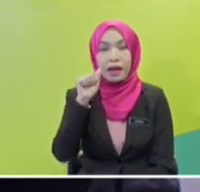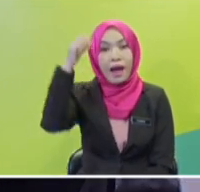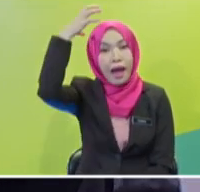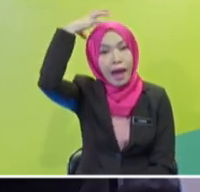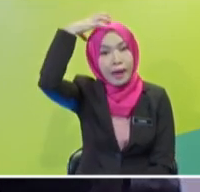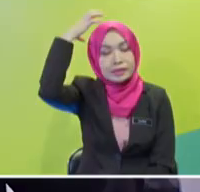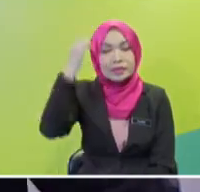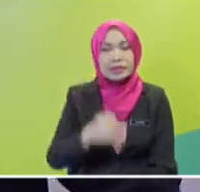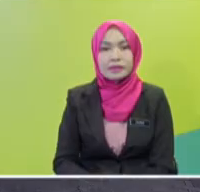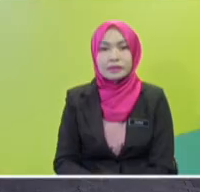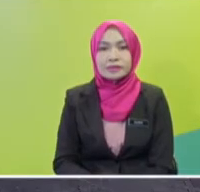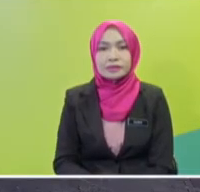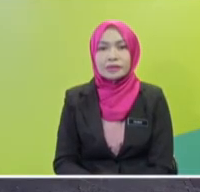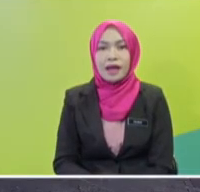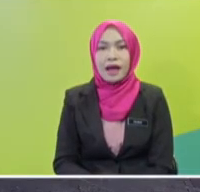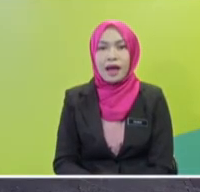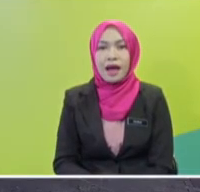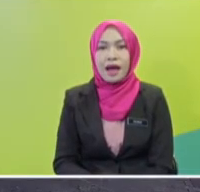Hat. Hat. So,